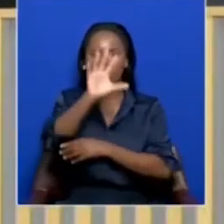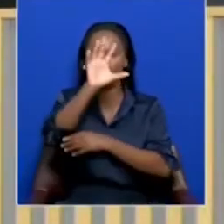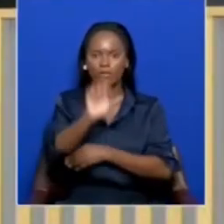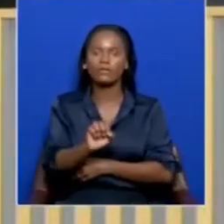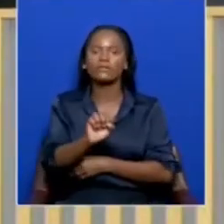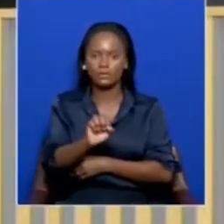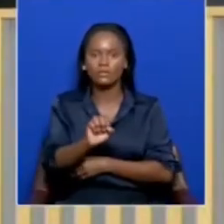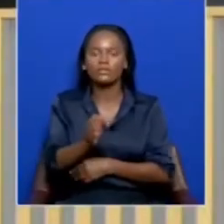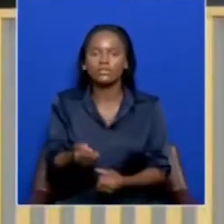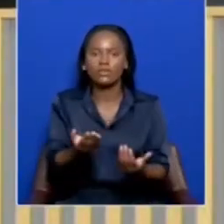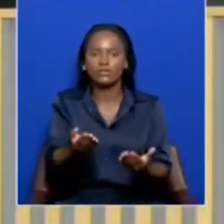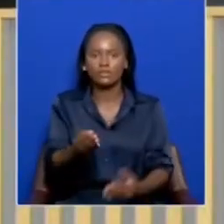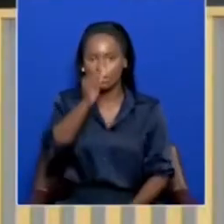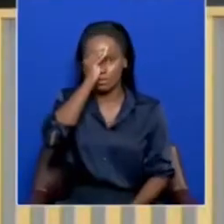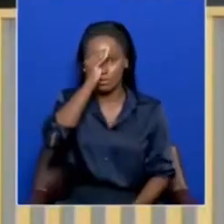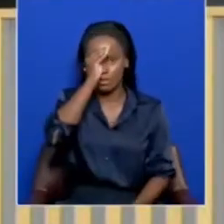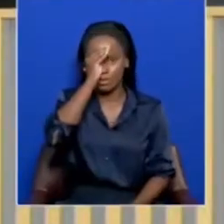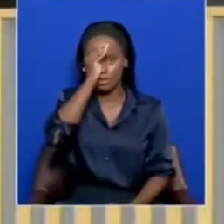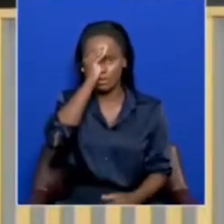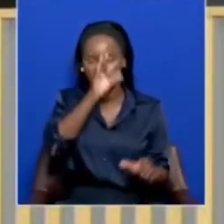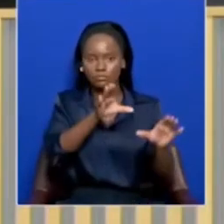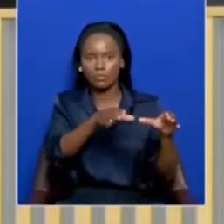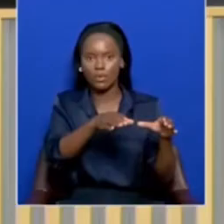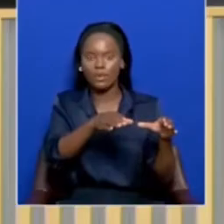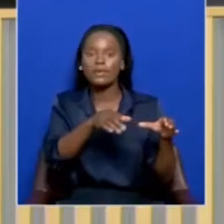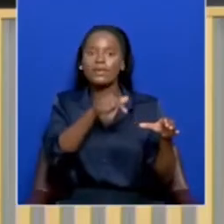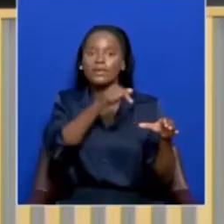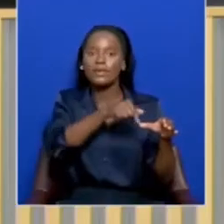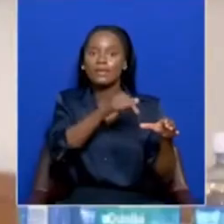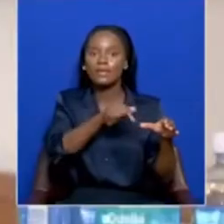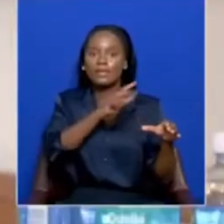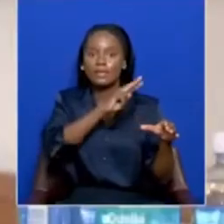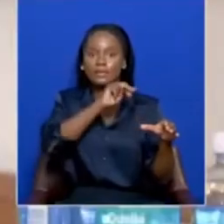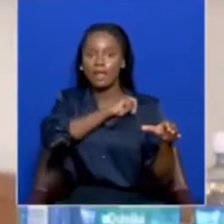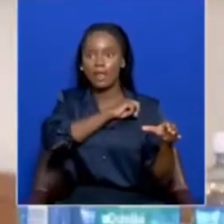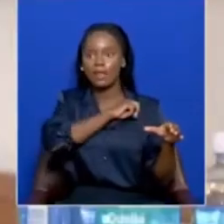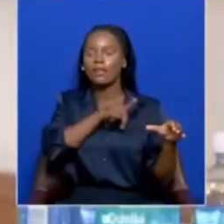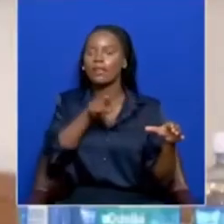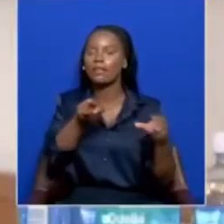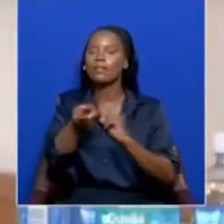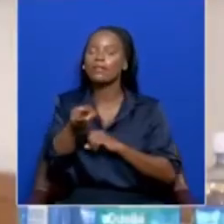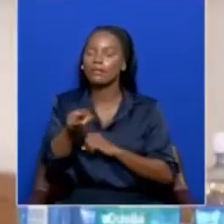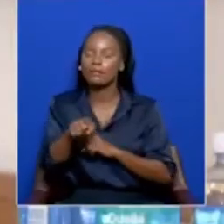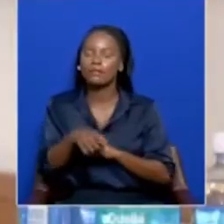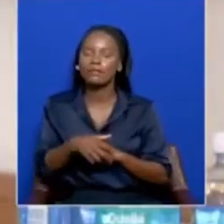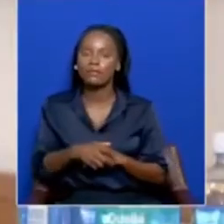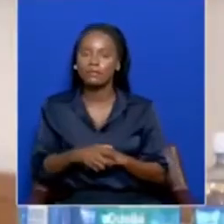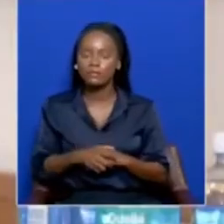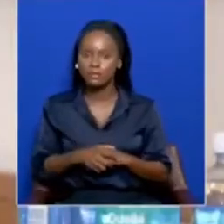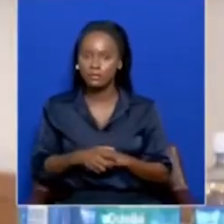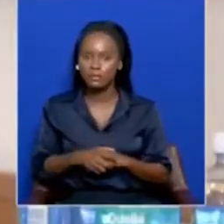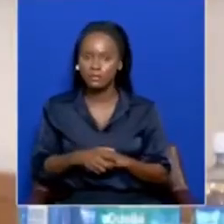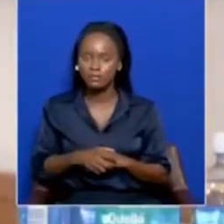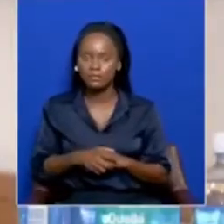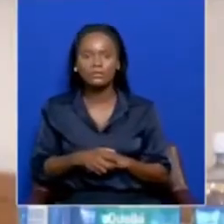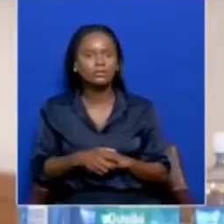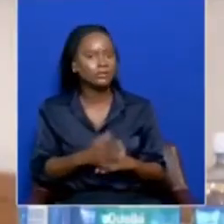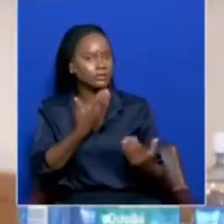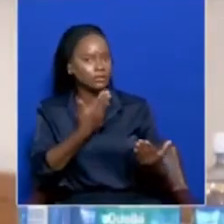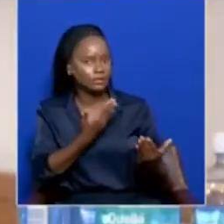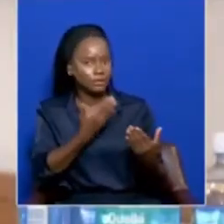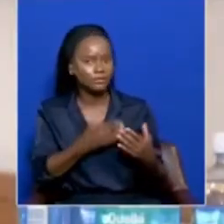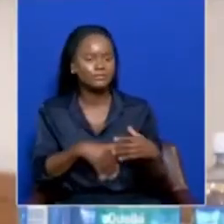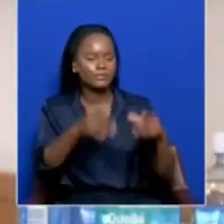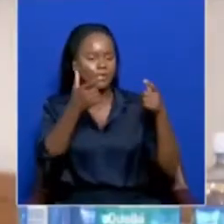KwaZulu-Natal. Thank you. And just to confirm that your paragraphs 2 and 3, your paragraph